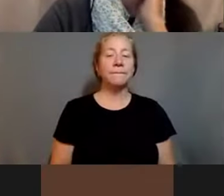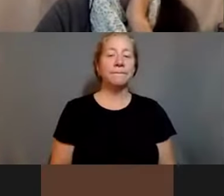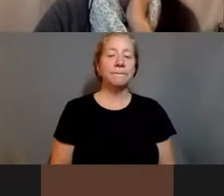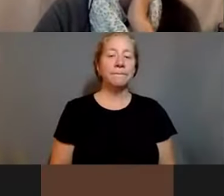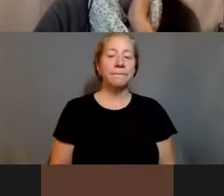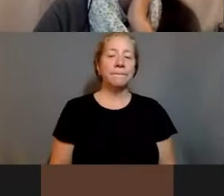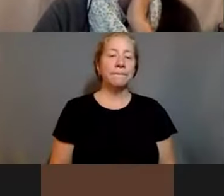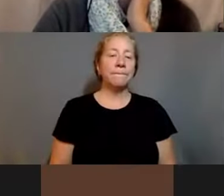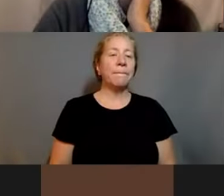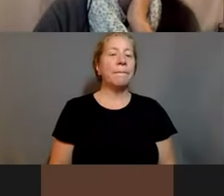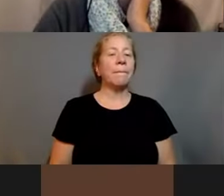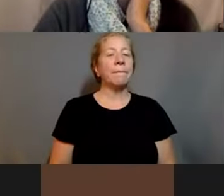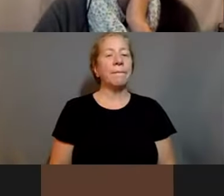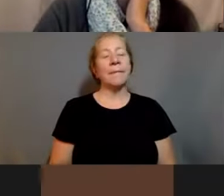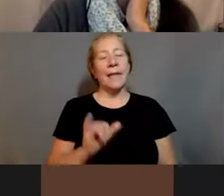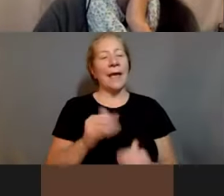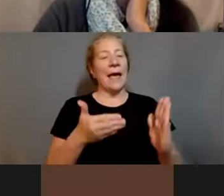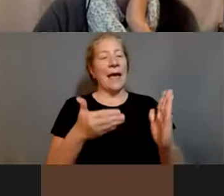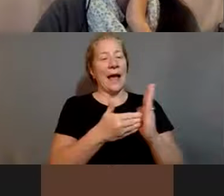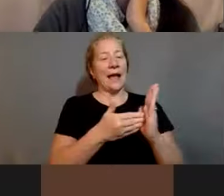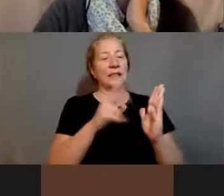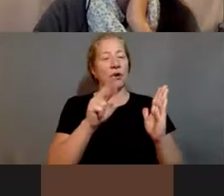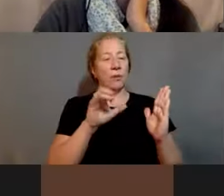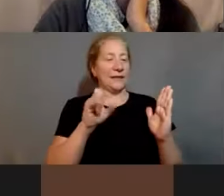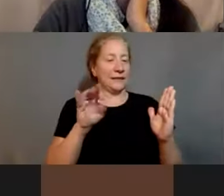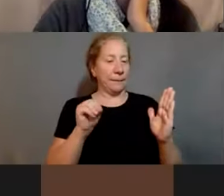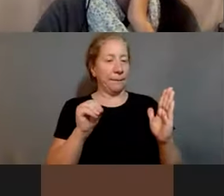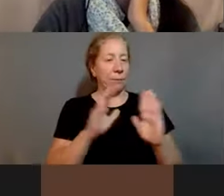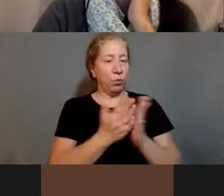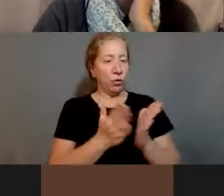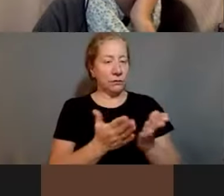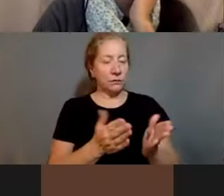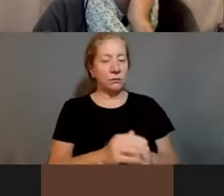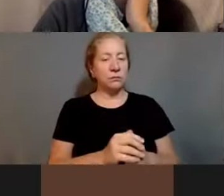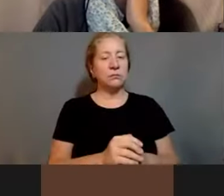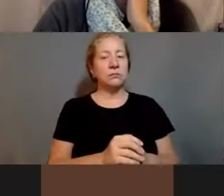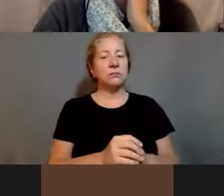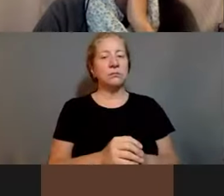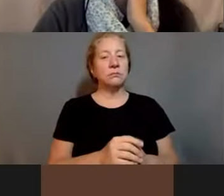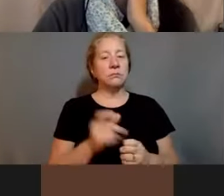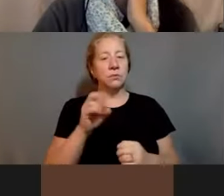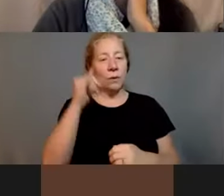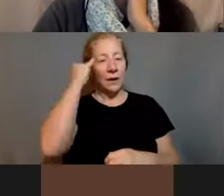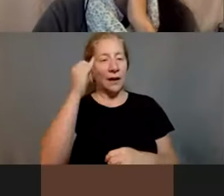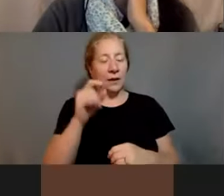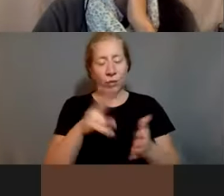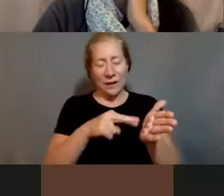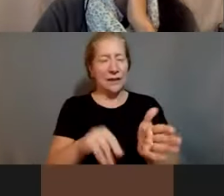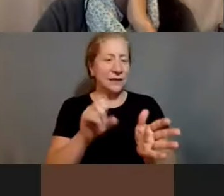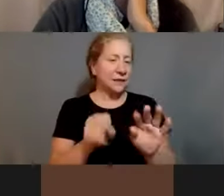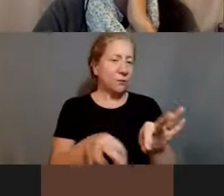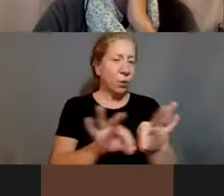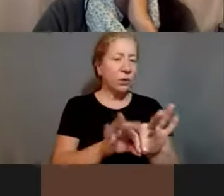like anti-racism books, right? And they provide some examples. So I think reading books, books are important.